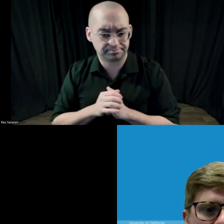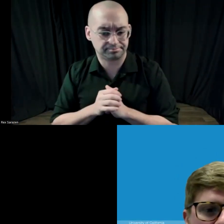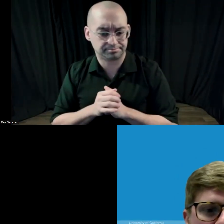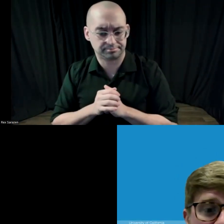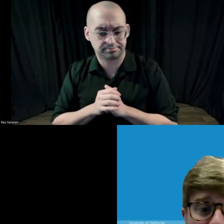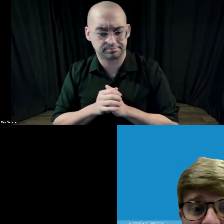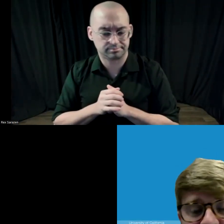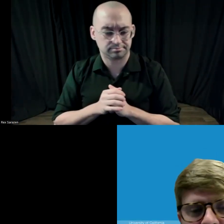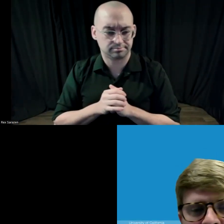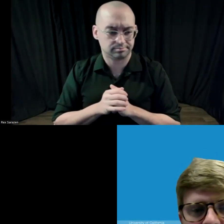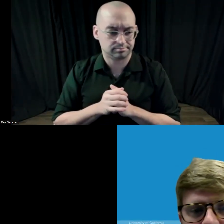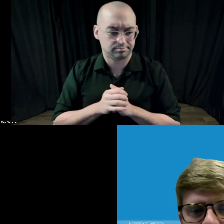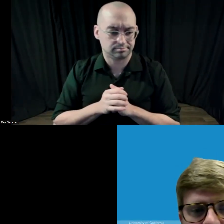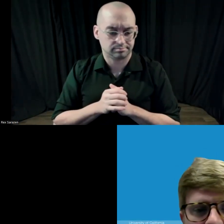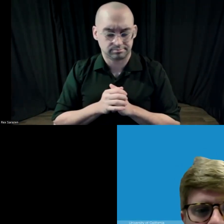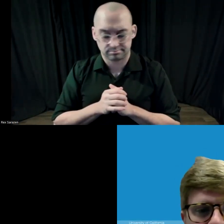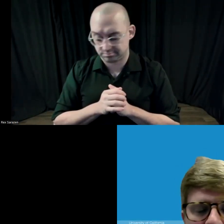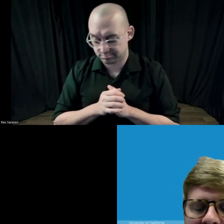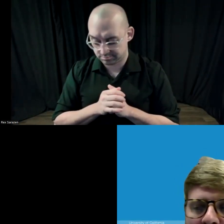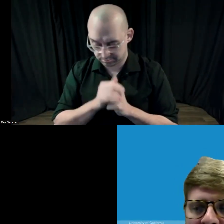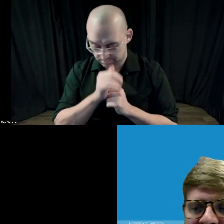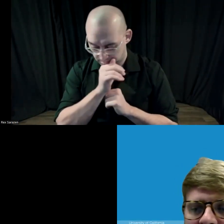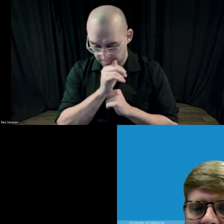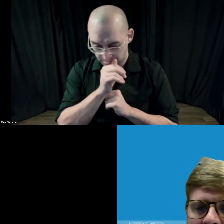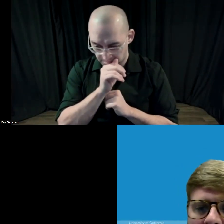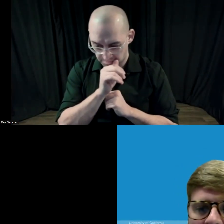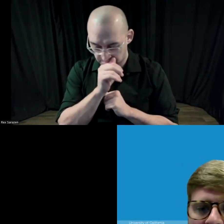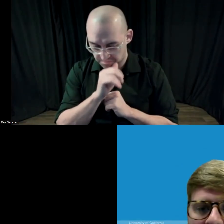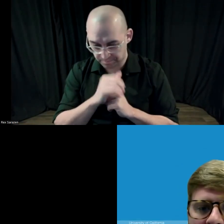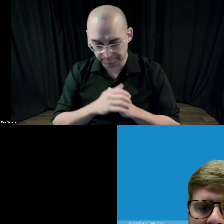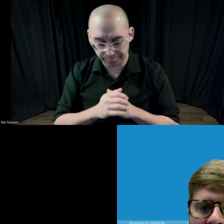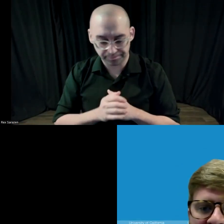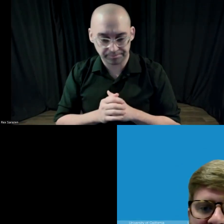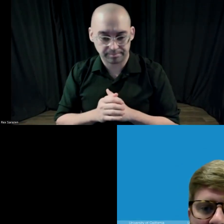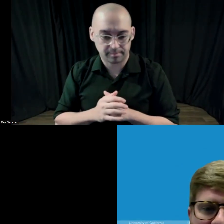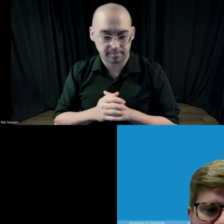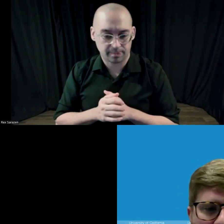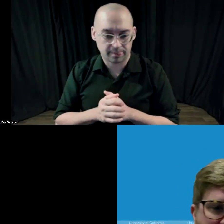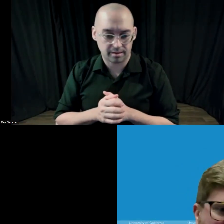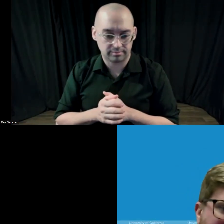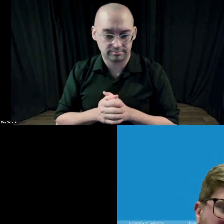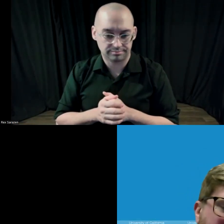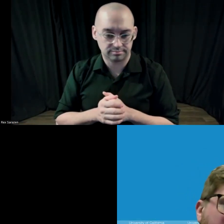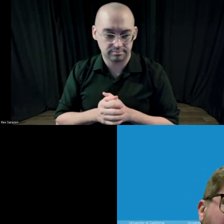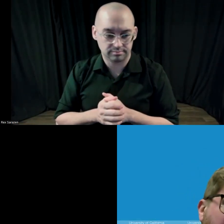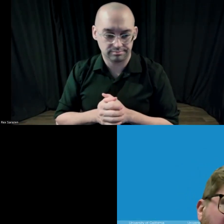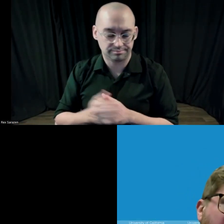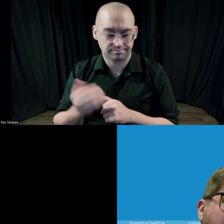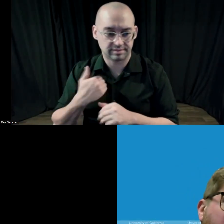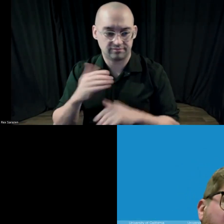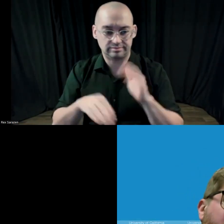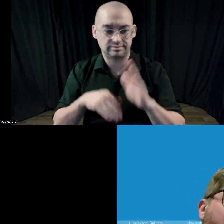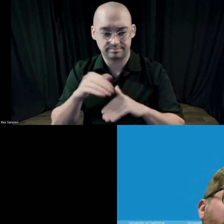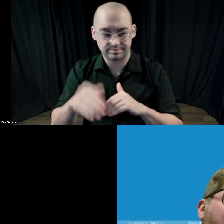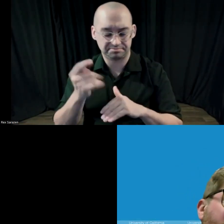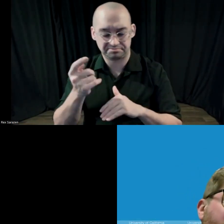going to be able to use them on the online platforms. This has a couple different steps,